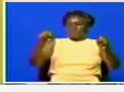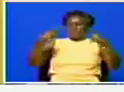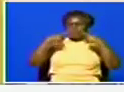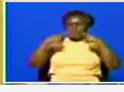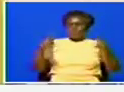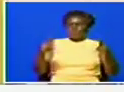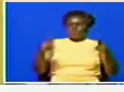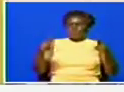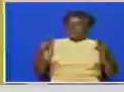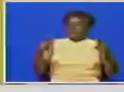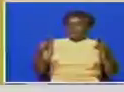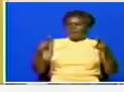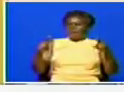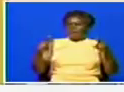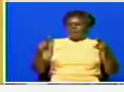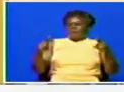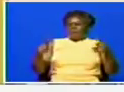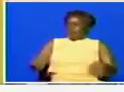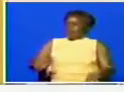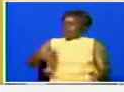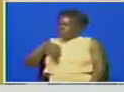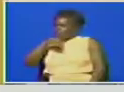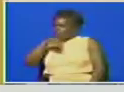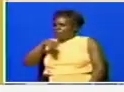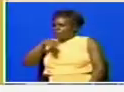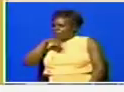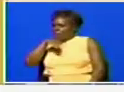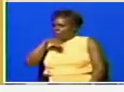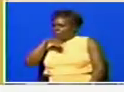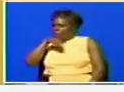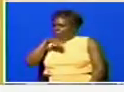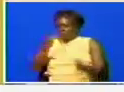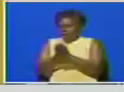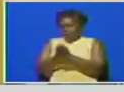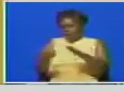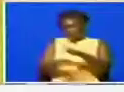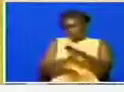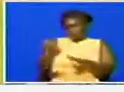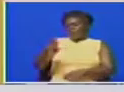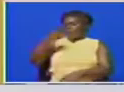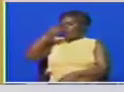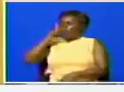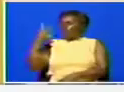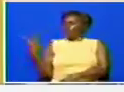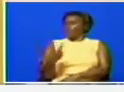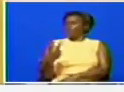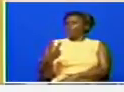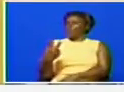forthwith and declare the Right Honorable Raila Amolo Odinga and His Excellency Stephen Kalonzo Musyoka